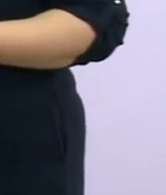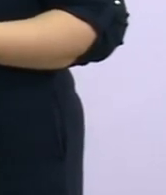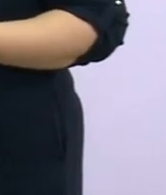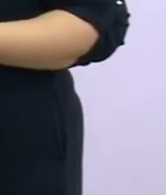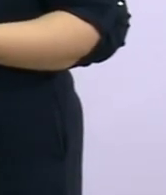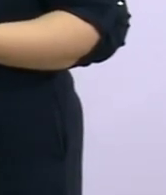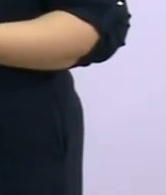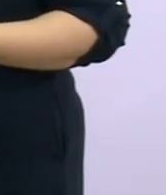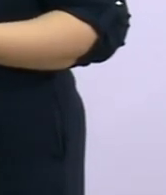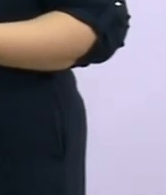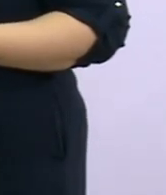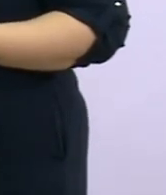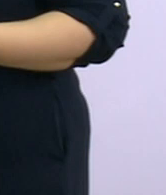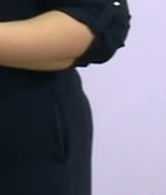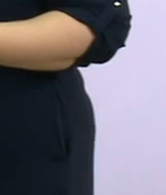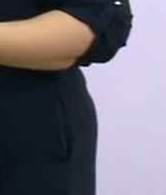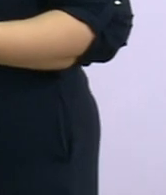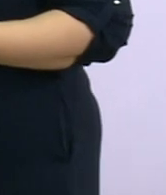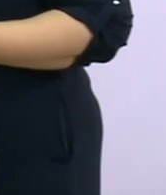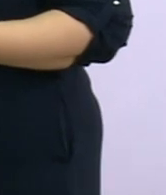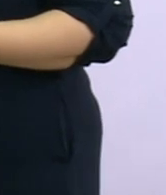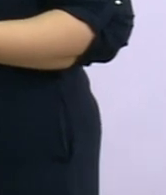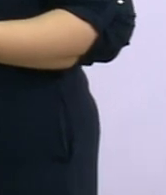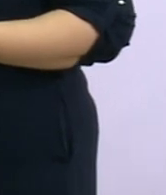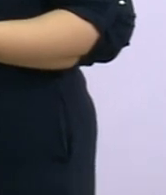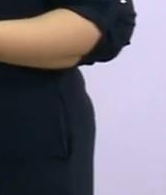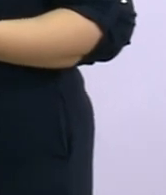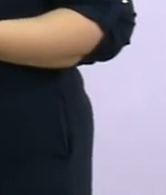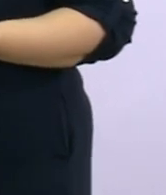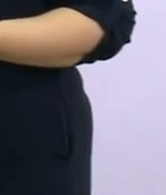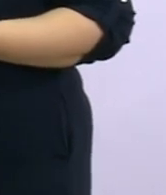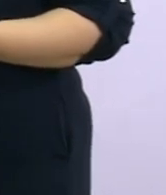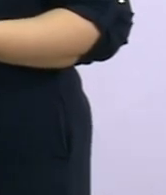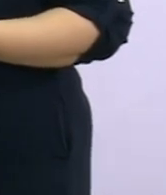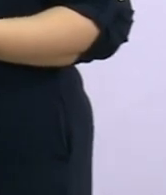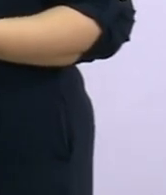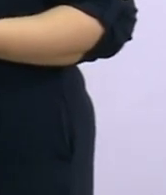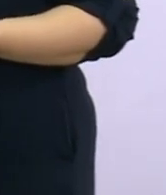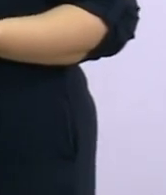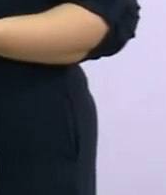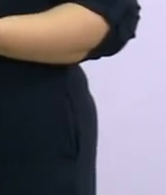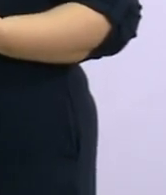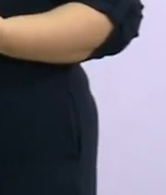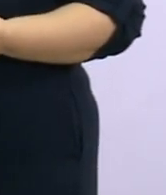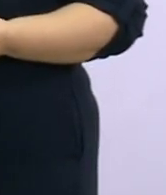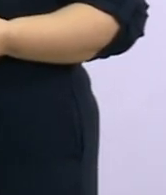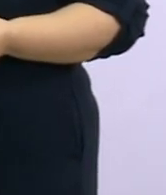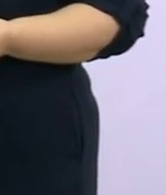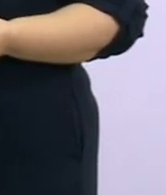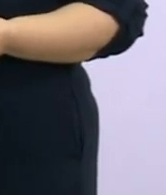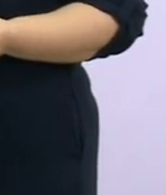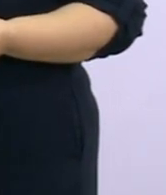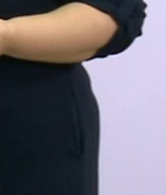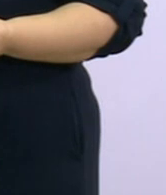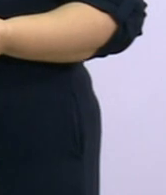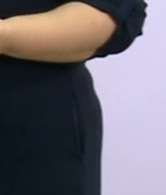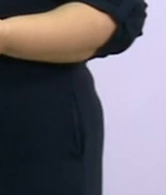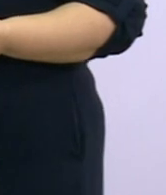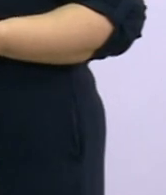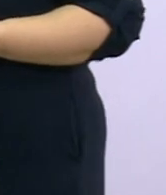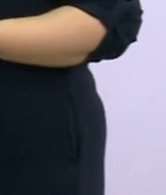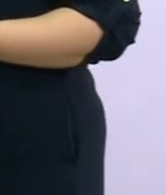It means provide someone with a reason for doing something. Very